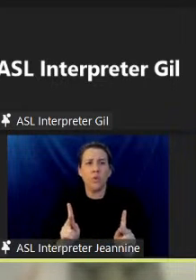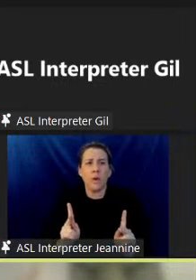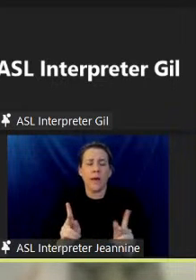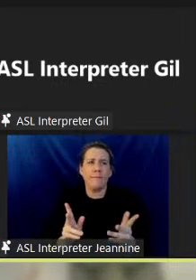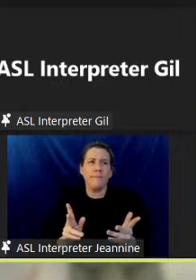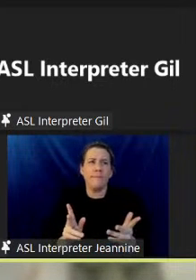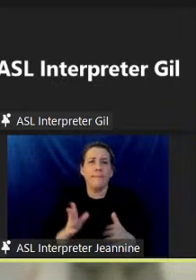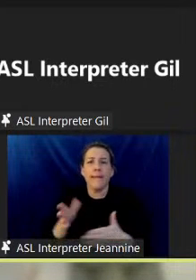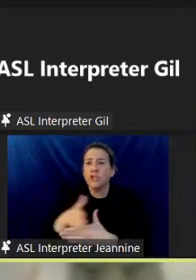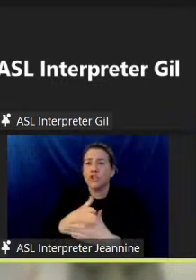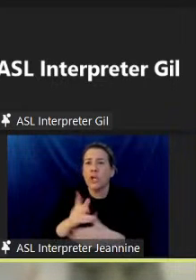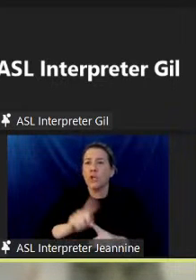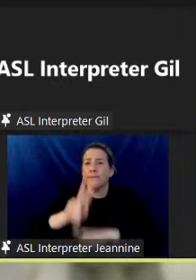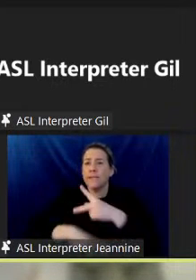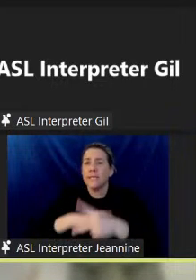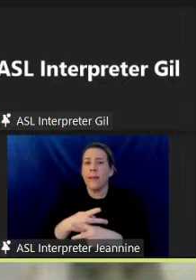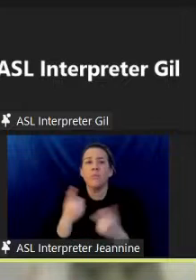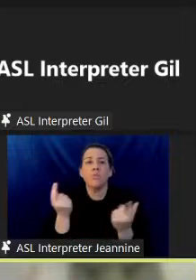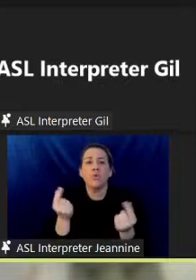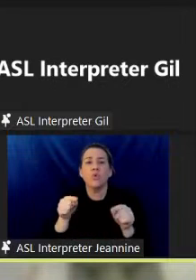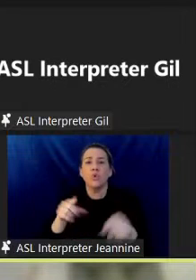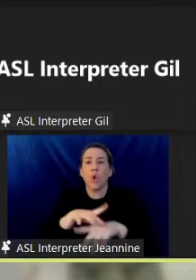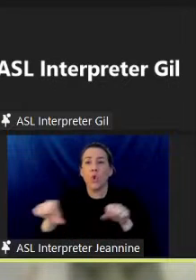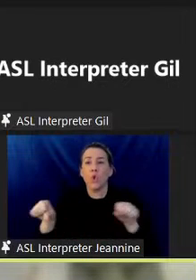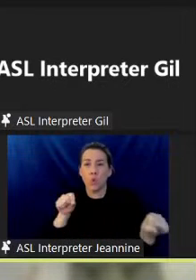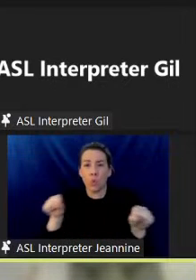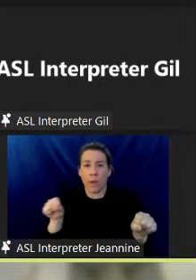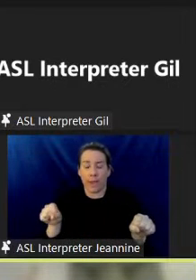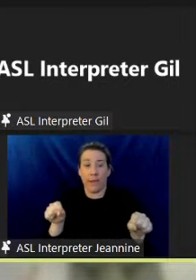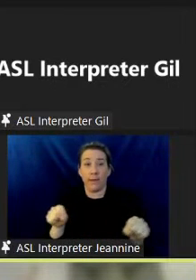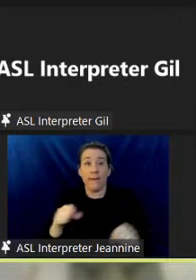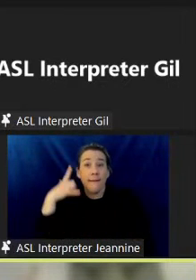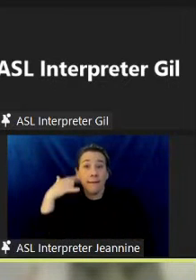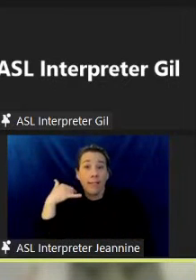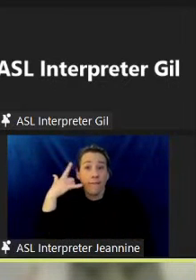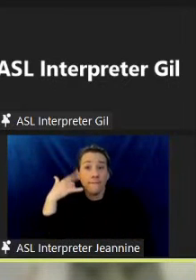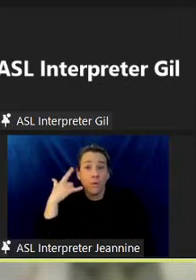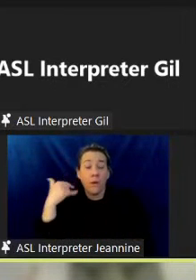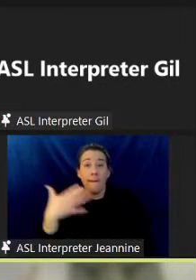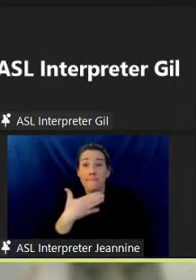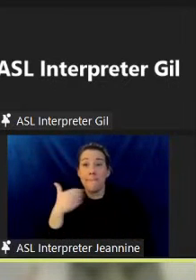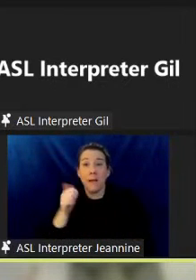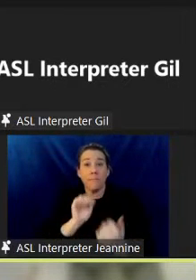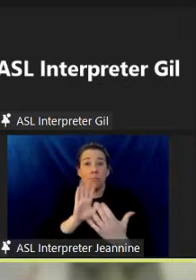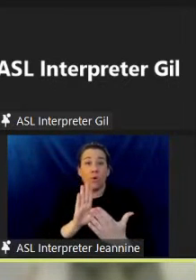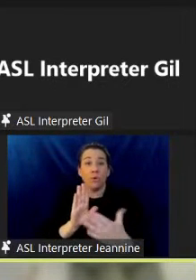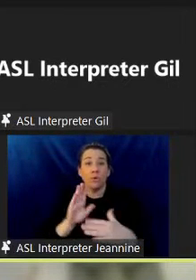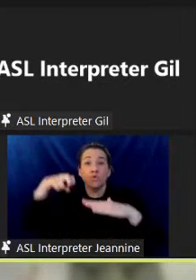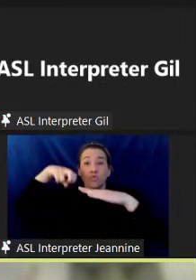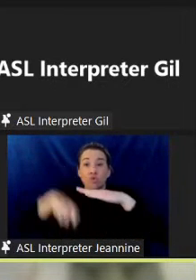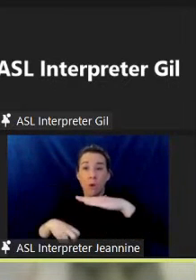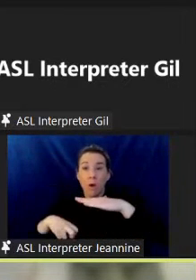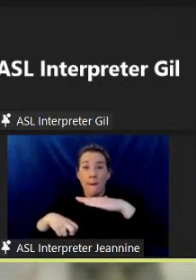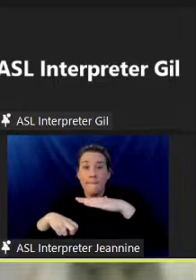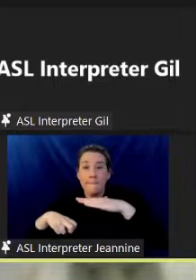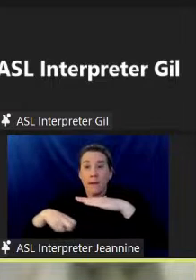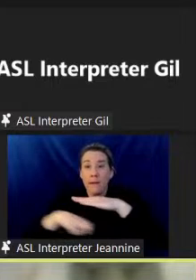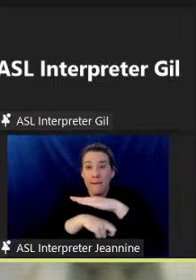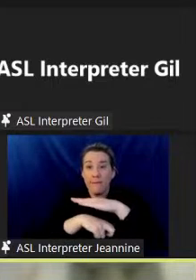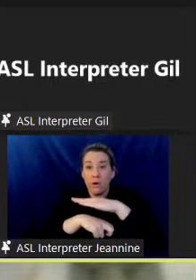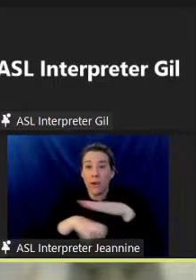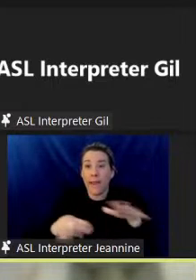an earthquake when it's happening. In California, the very best practice is drop, cover, and hold on, just like you see in this